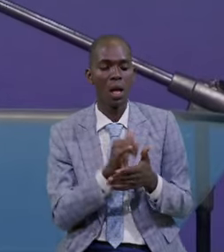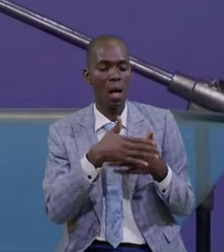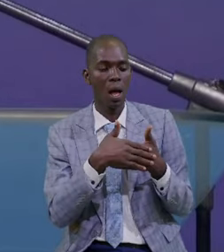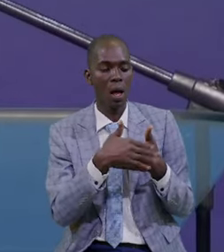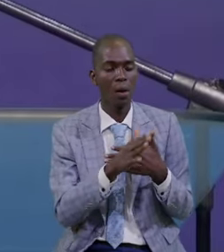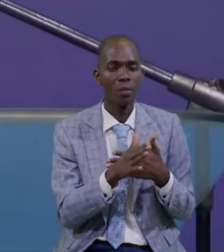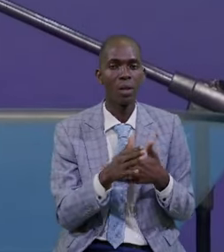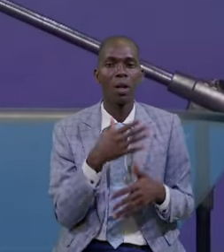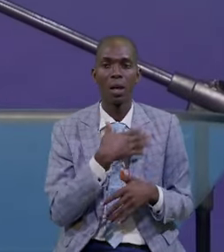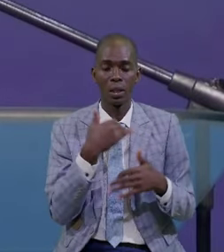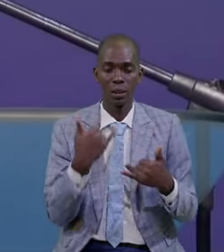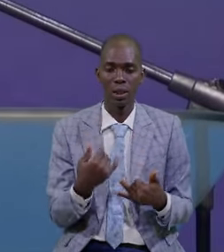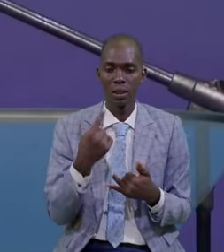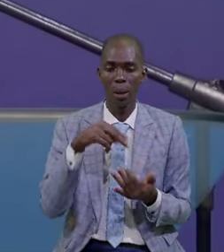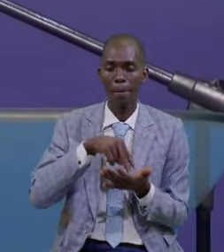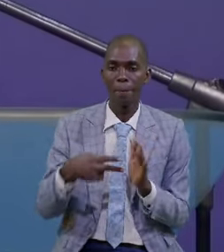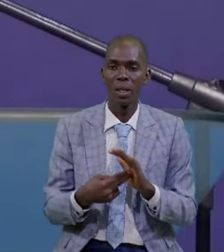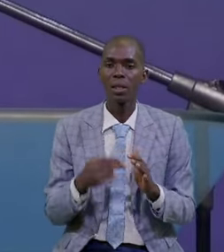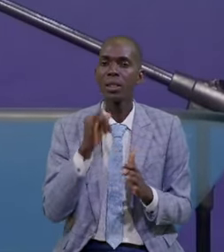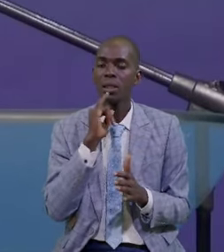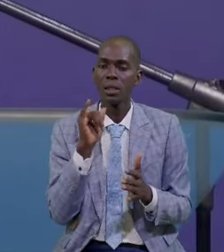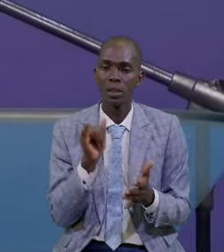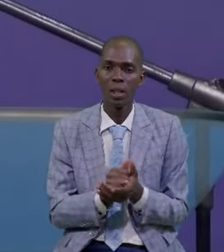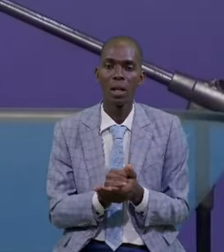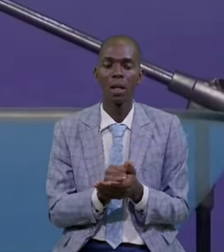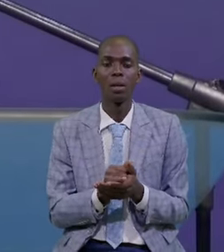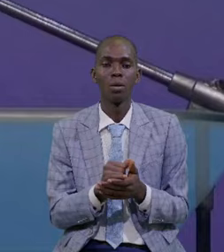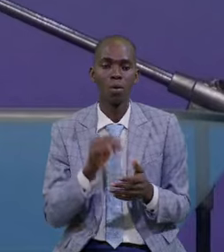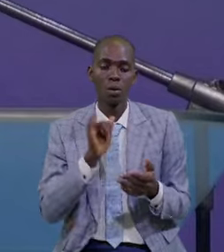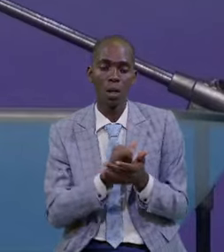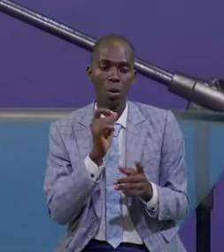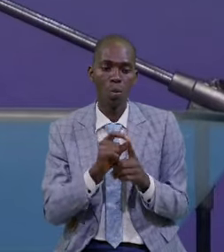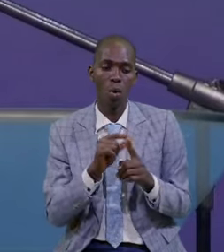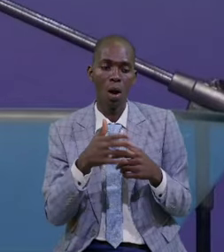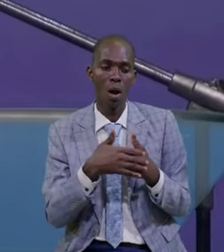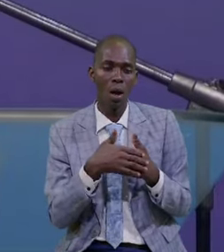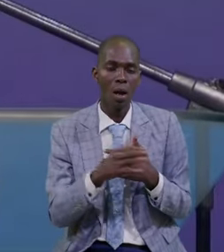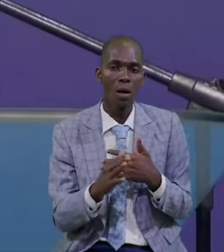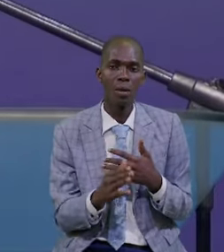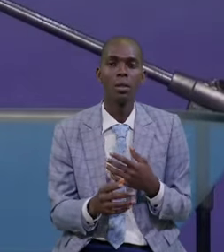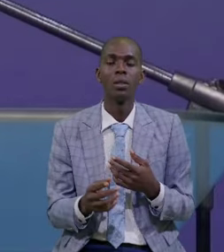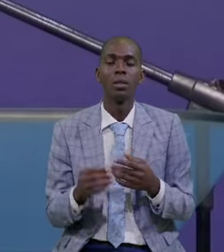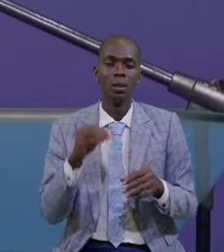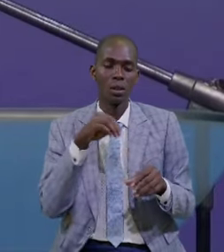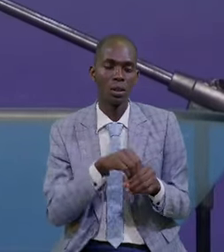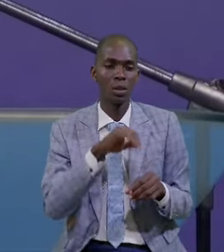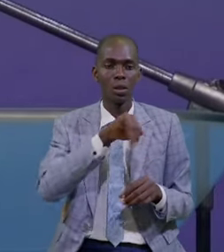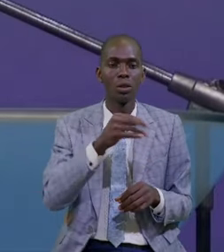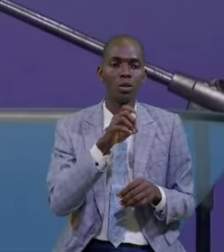the interpretation came, that word, afterward, in Joel, is